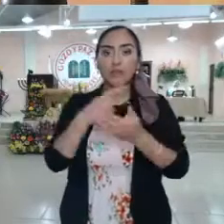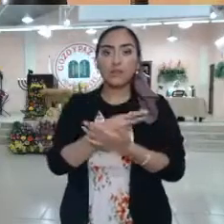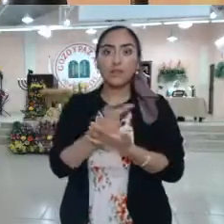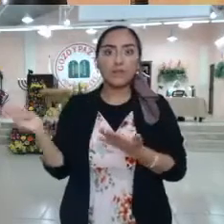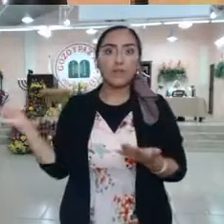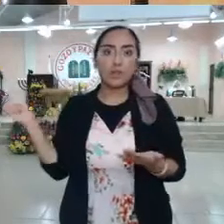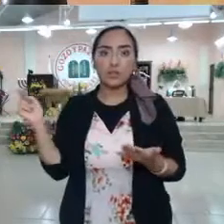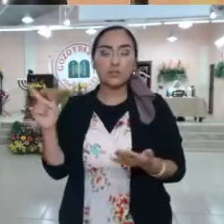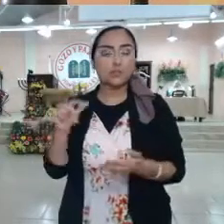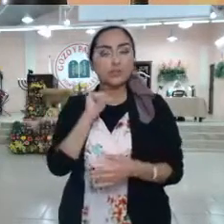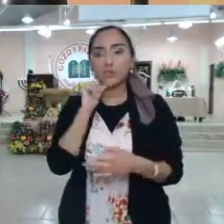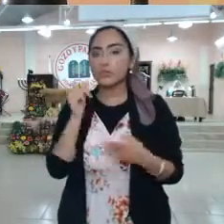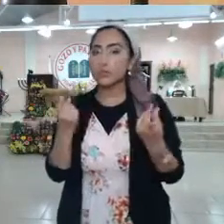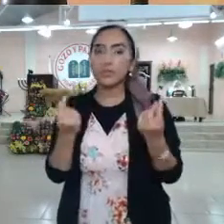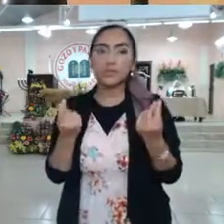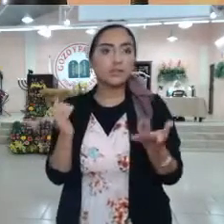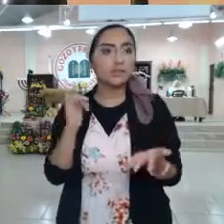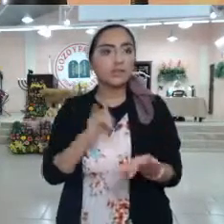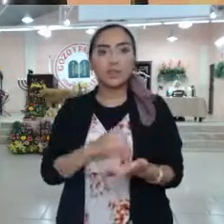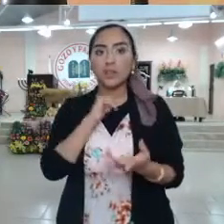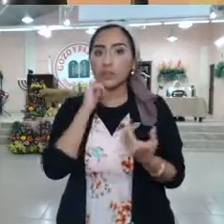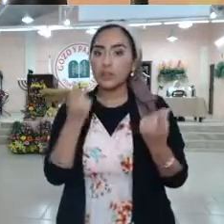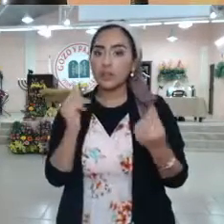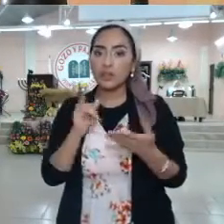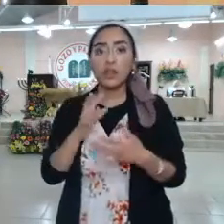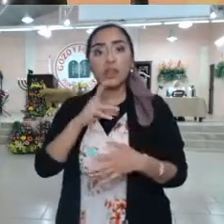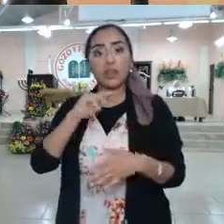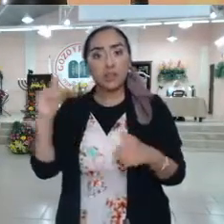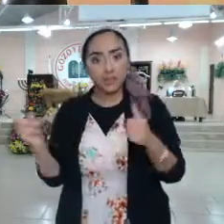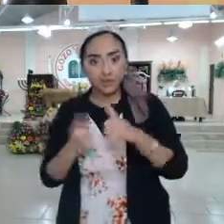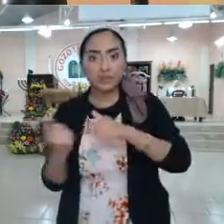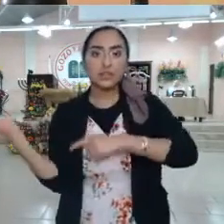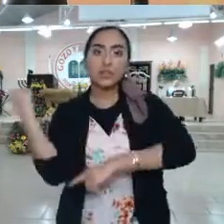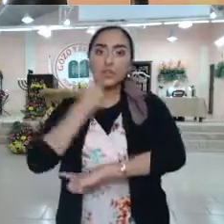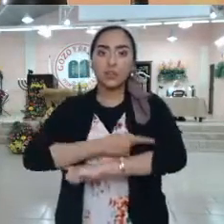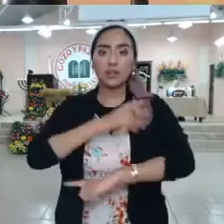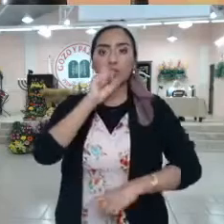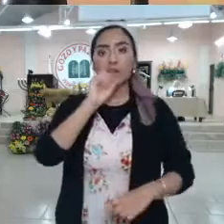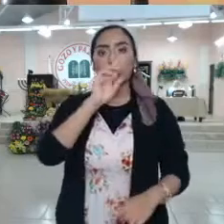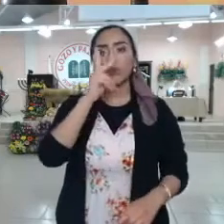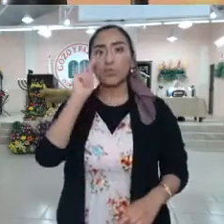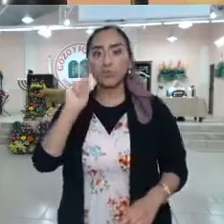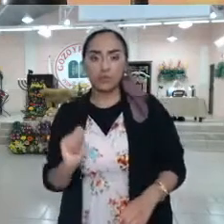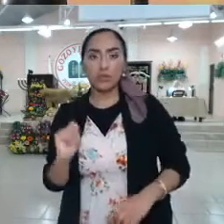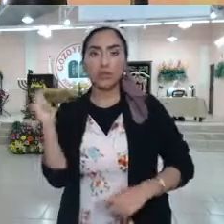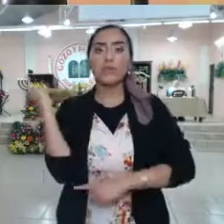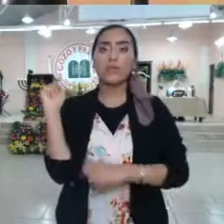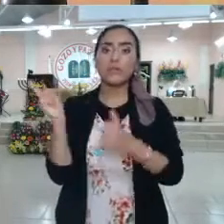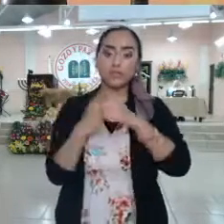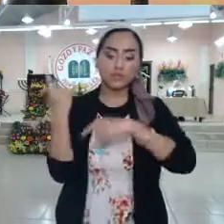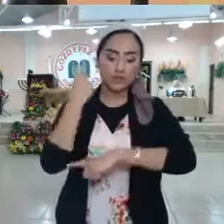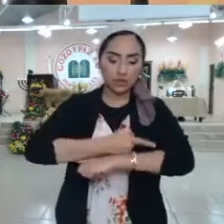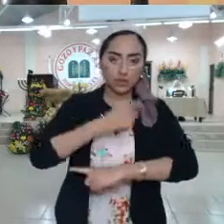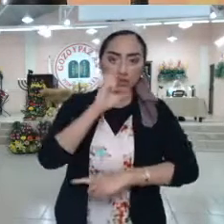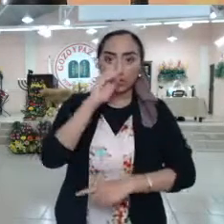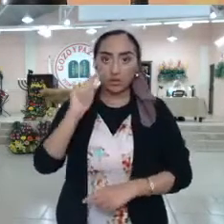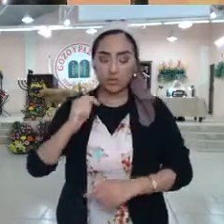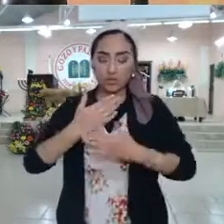not joy. Don't do that. Don't do that. And the first day of Sukkot, the first